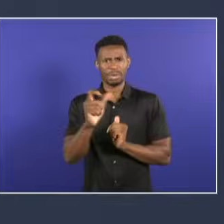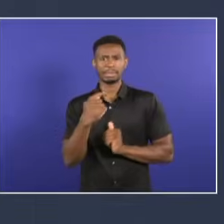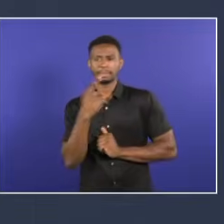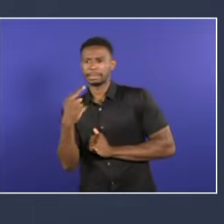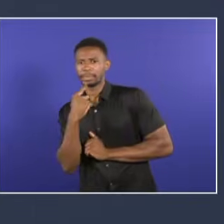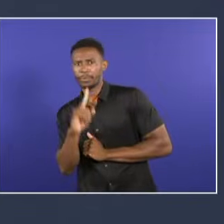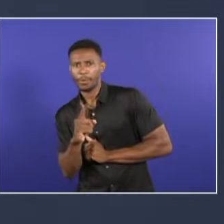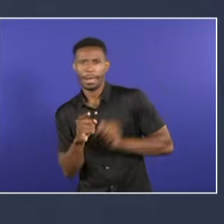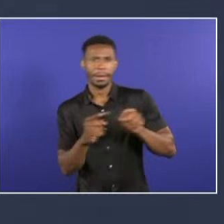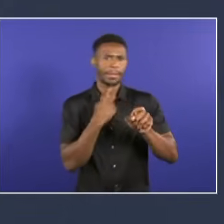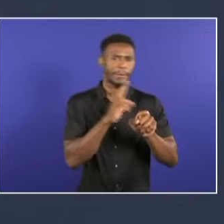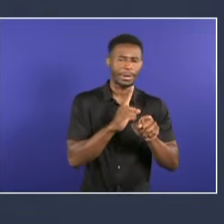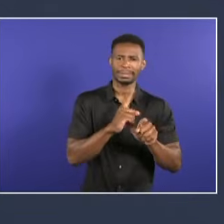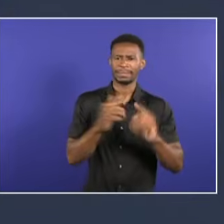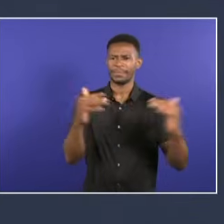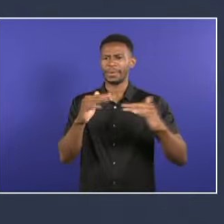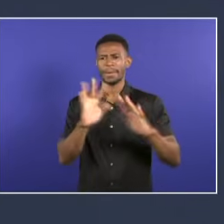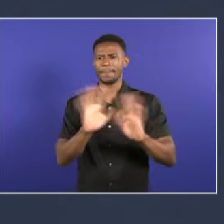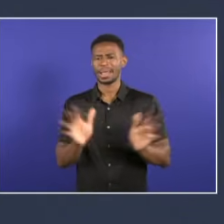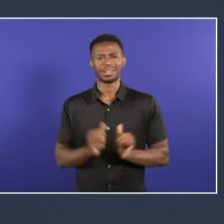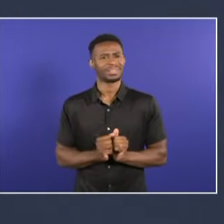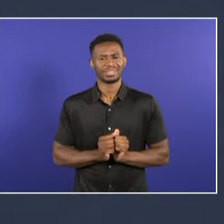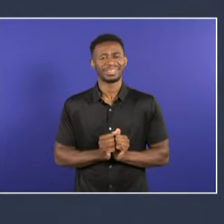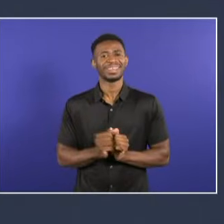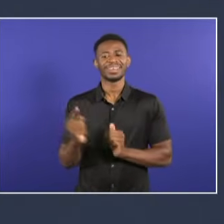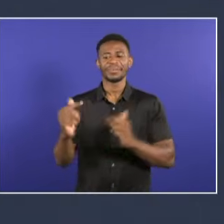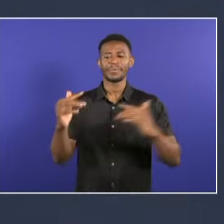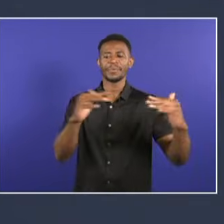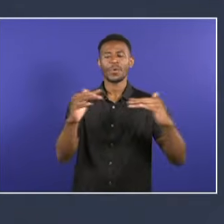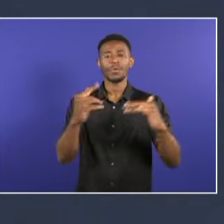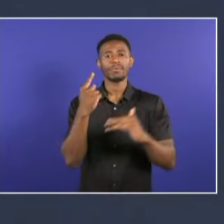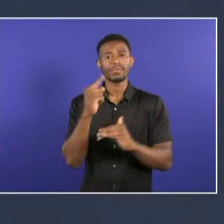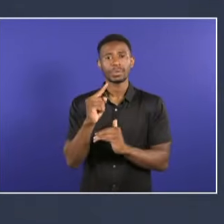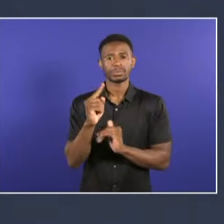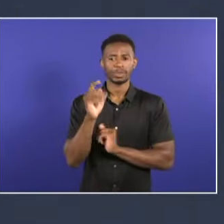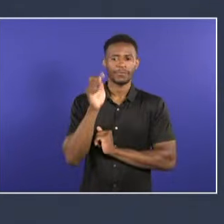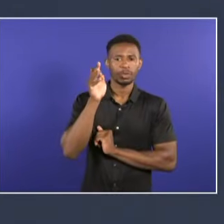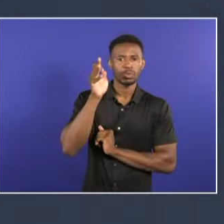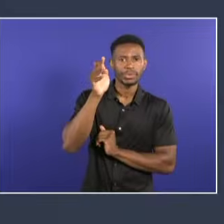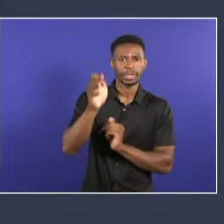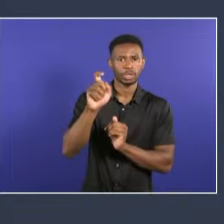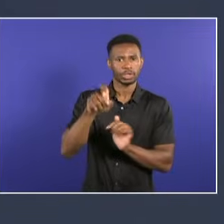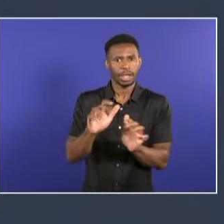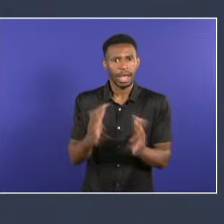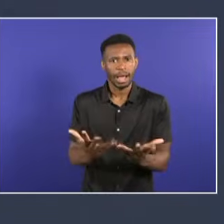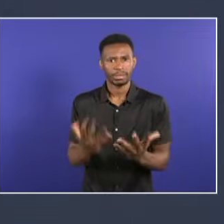A battle about how the future should look and the values that should guide our country.